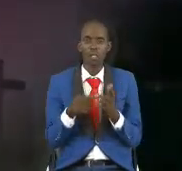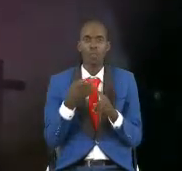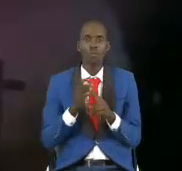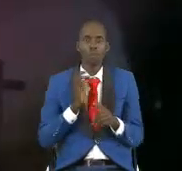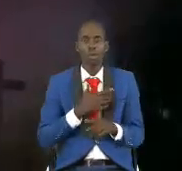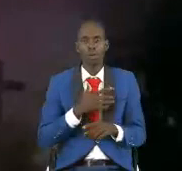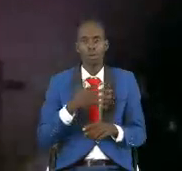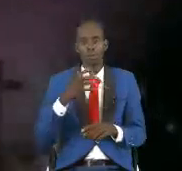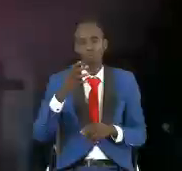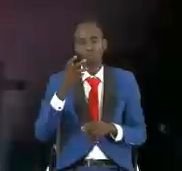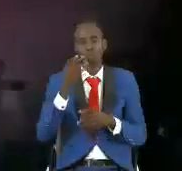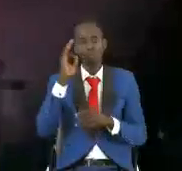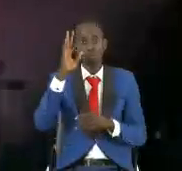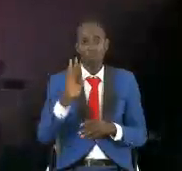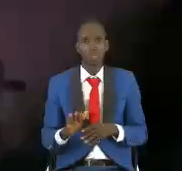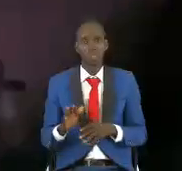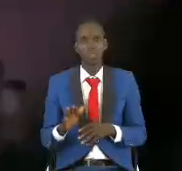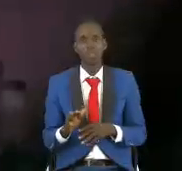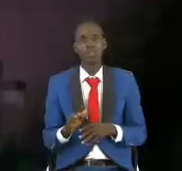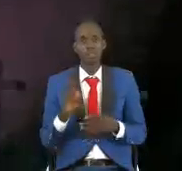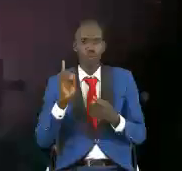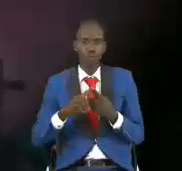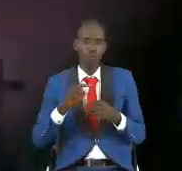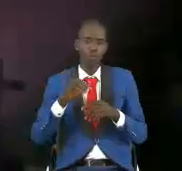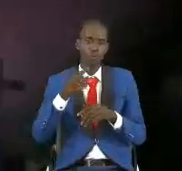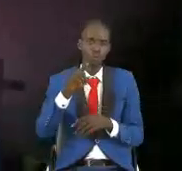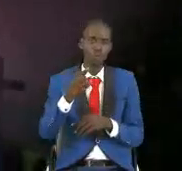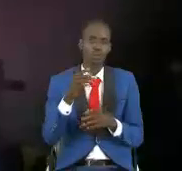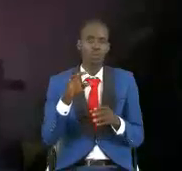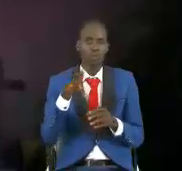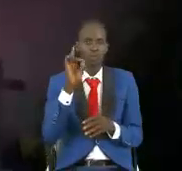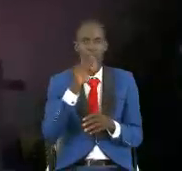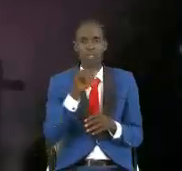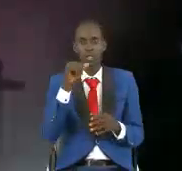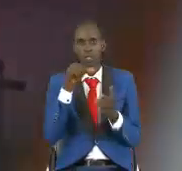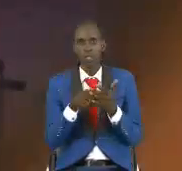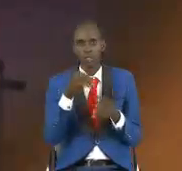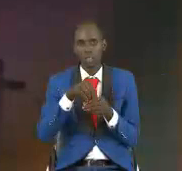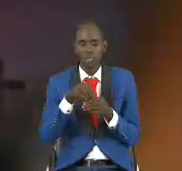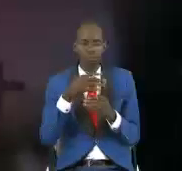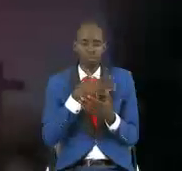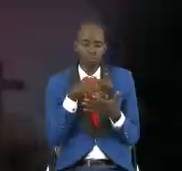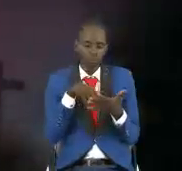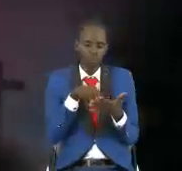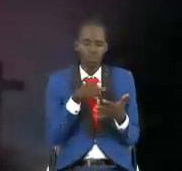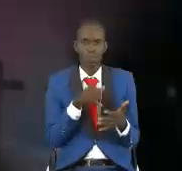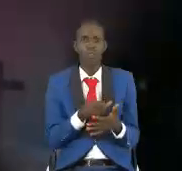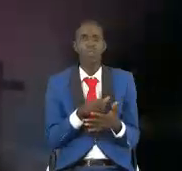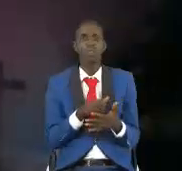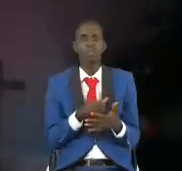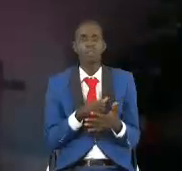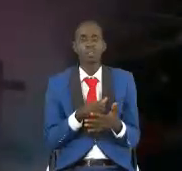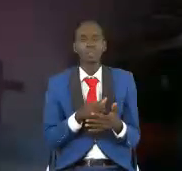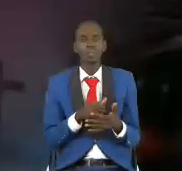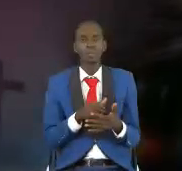there. You will find that letter. Please read it. Our pastor will be explaining a lot of things there for